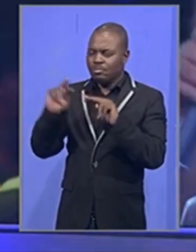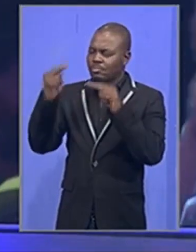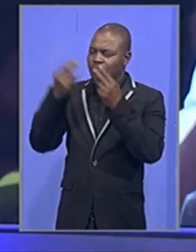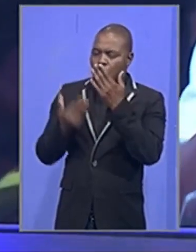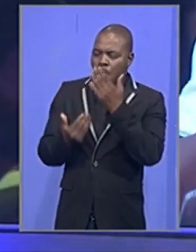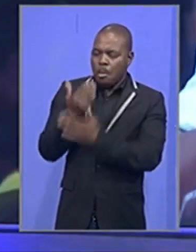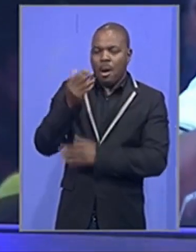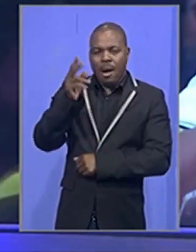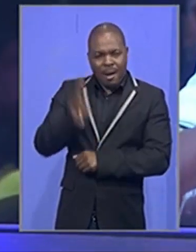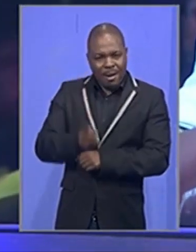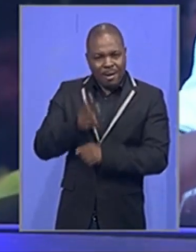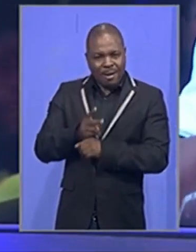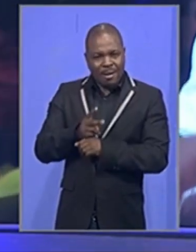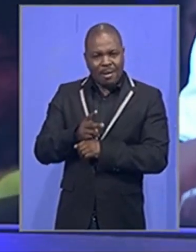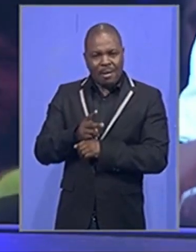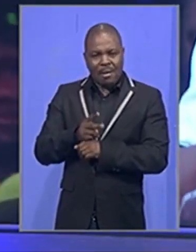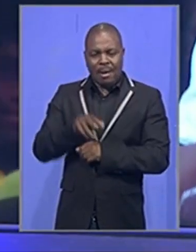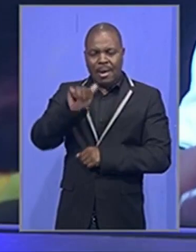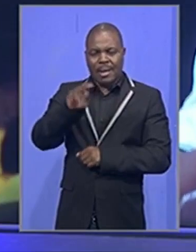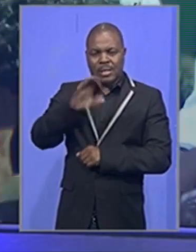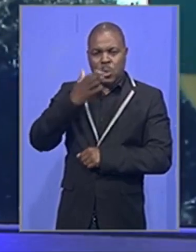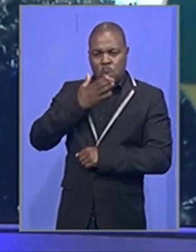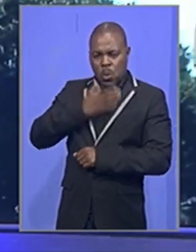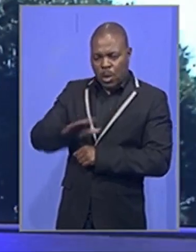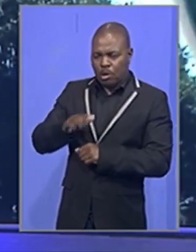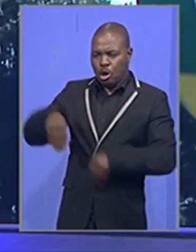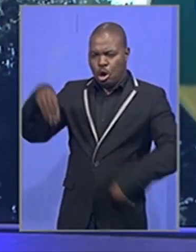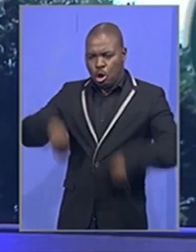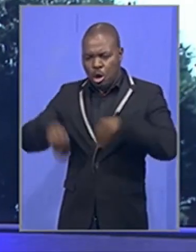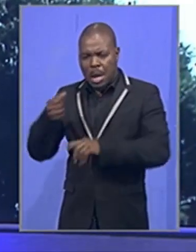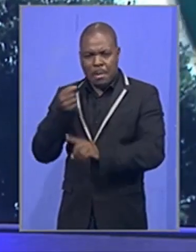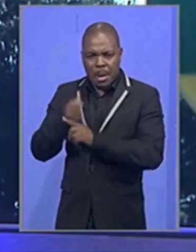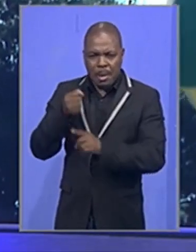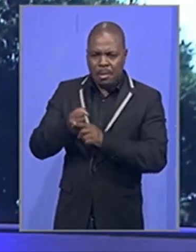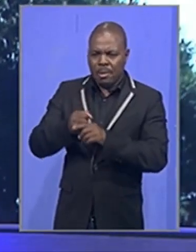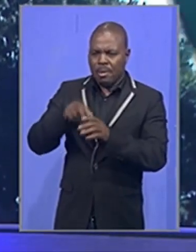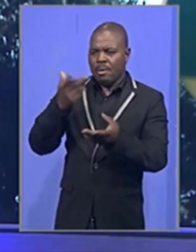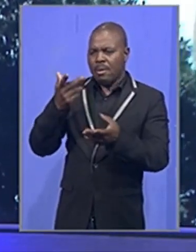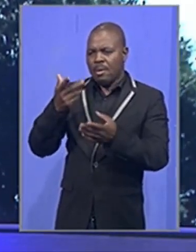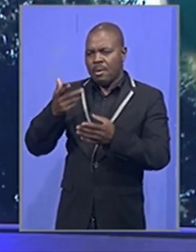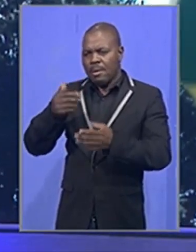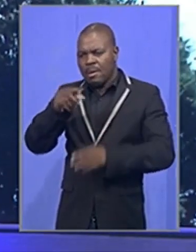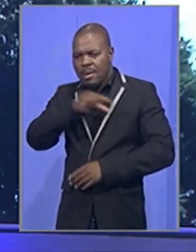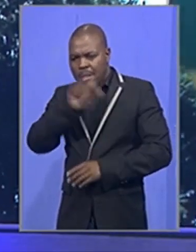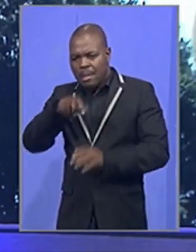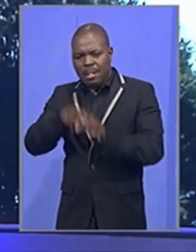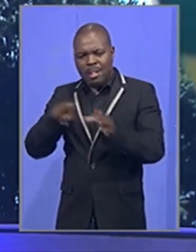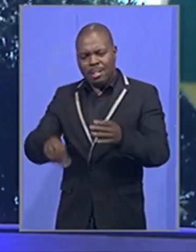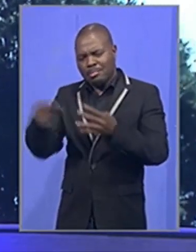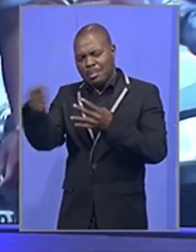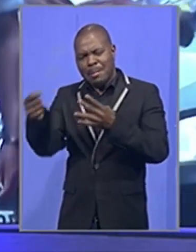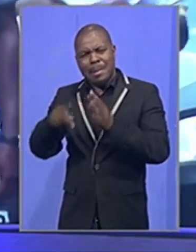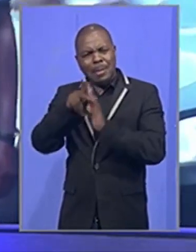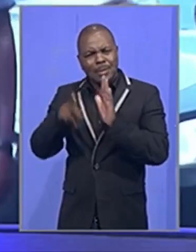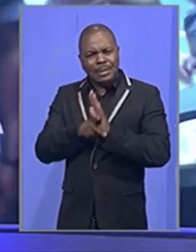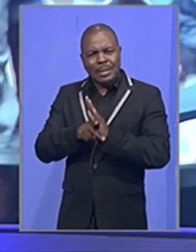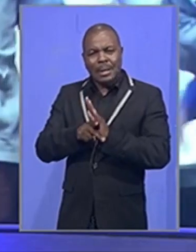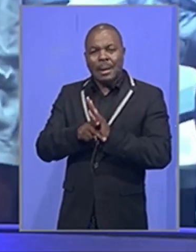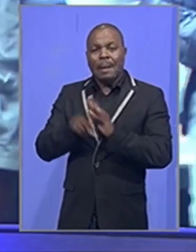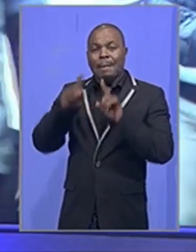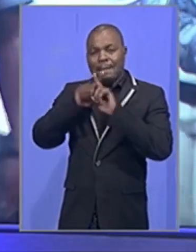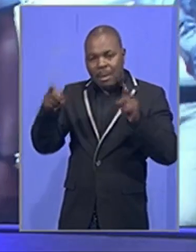renewal hona le ANC ba tla lwantsha bobodu hona le bo step aside empa ne ka re mehato enana e le kang ho lokisa e